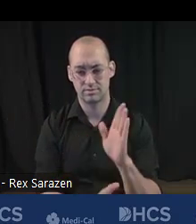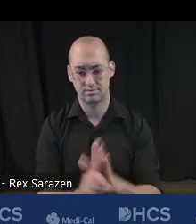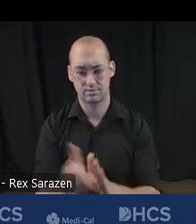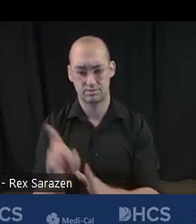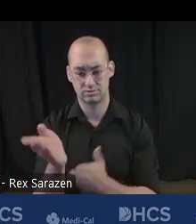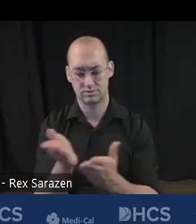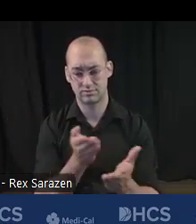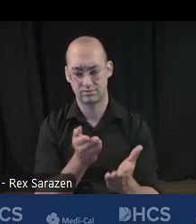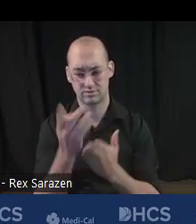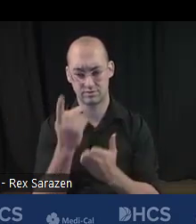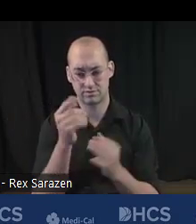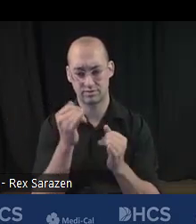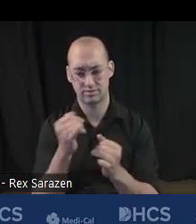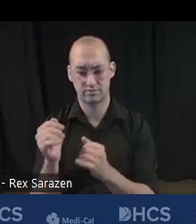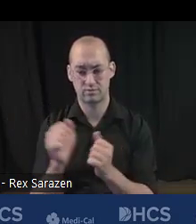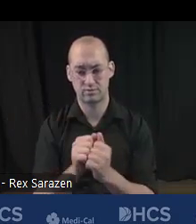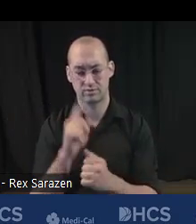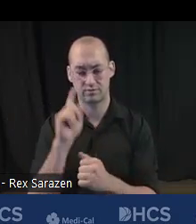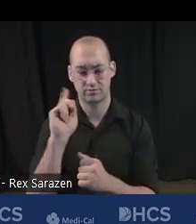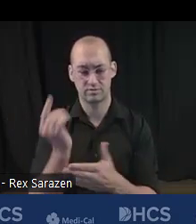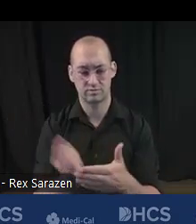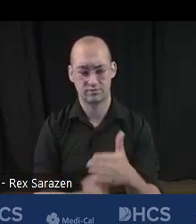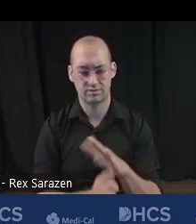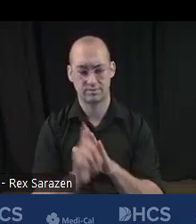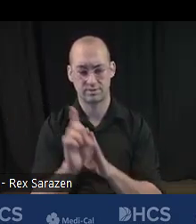for individuals with intellectual and developmental disabilities.